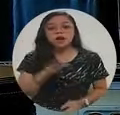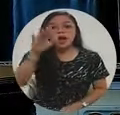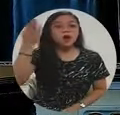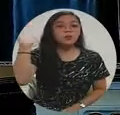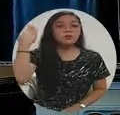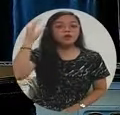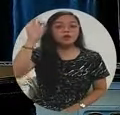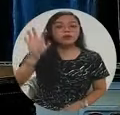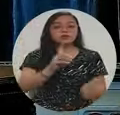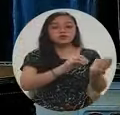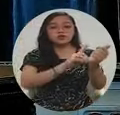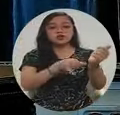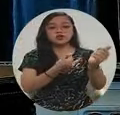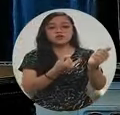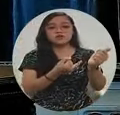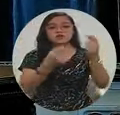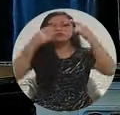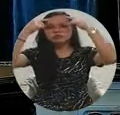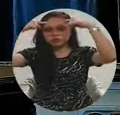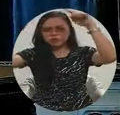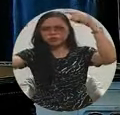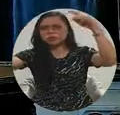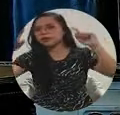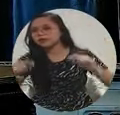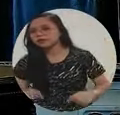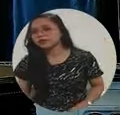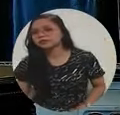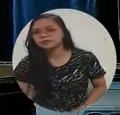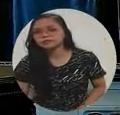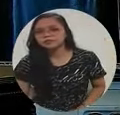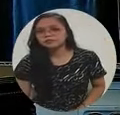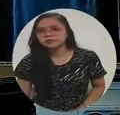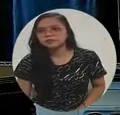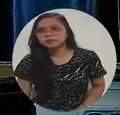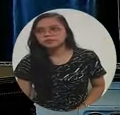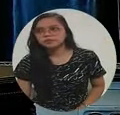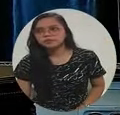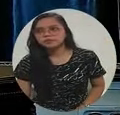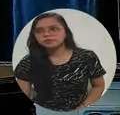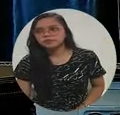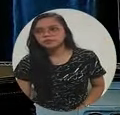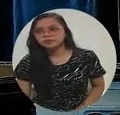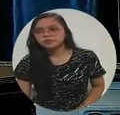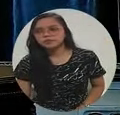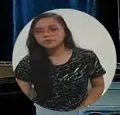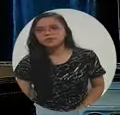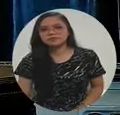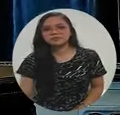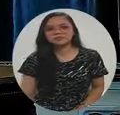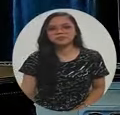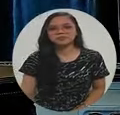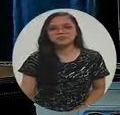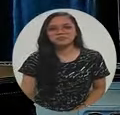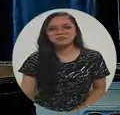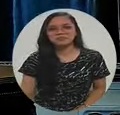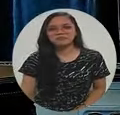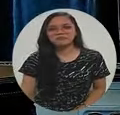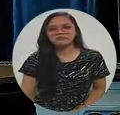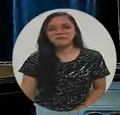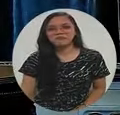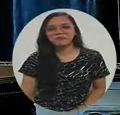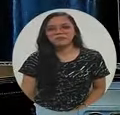Sa amo ka ng mananggiti, successful. Bihin mo sa ibabaw sa cellphone. Inko